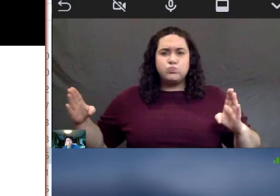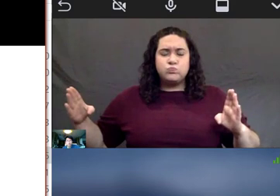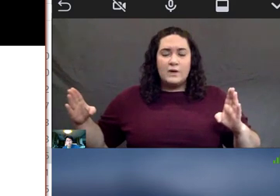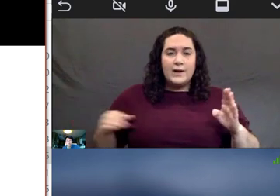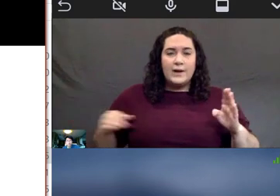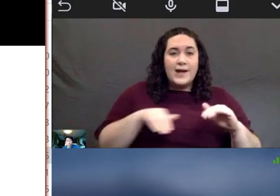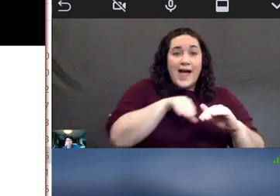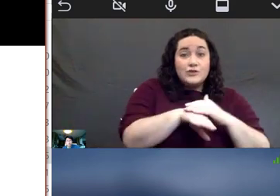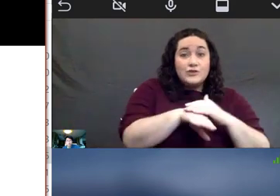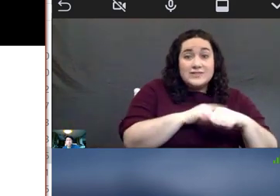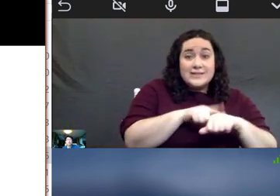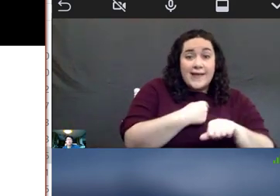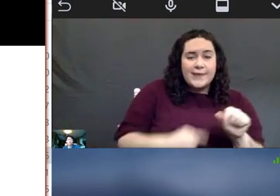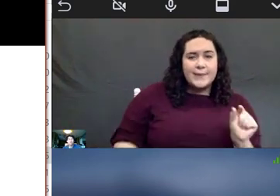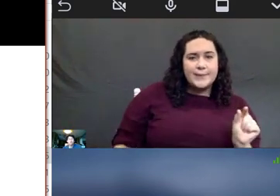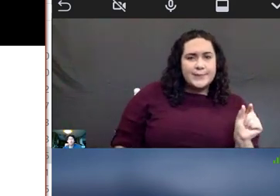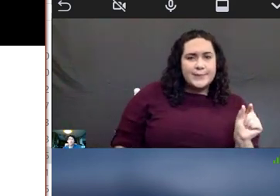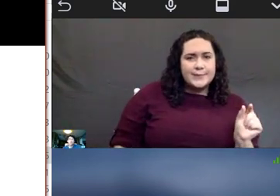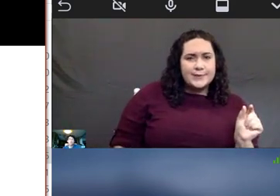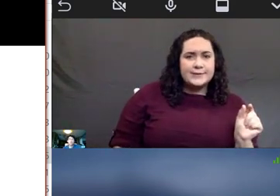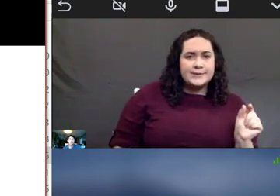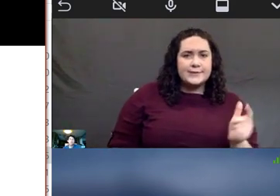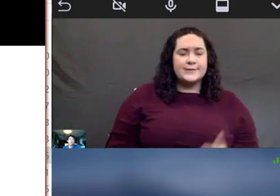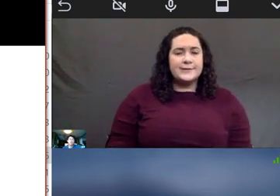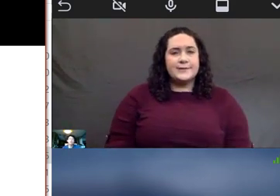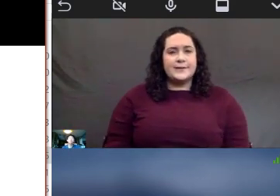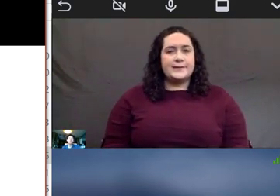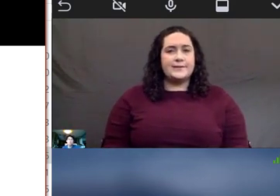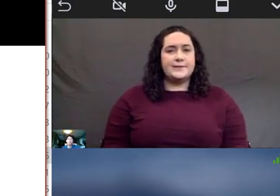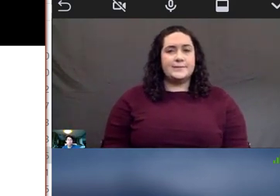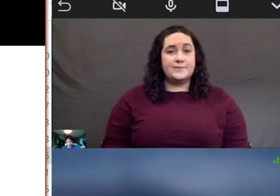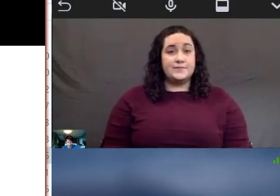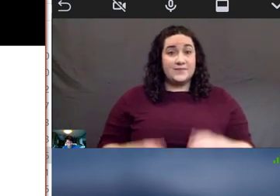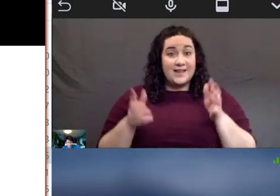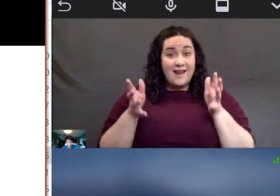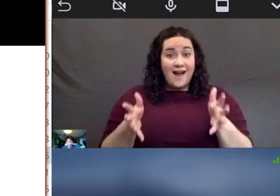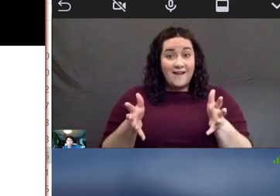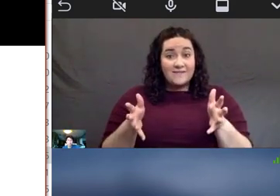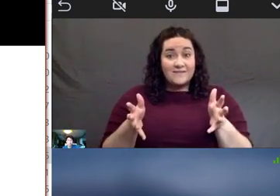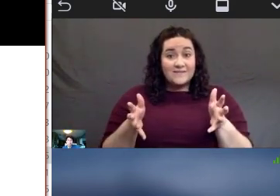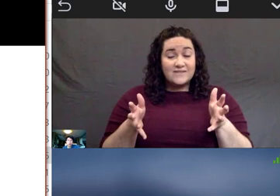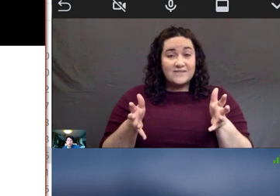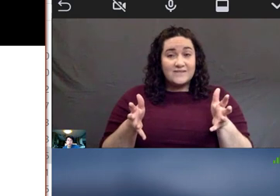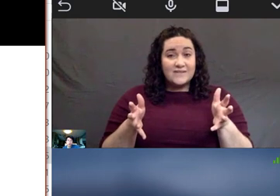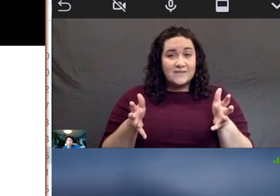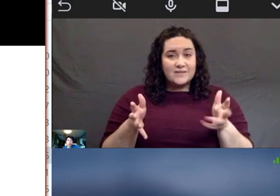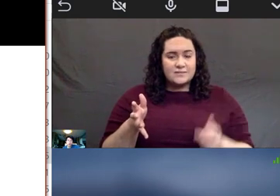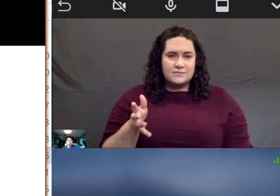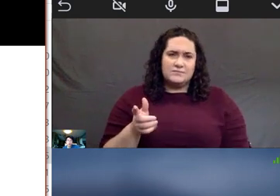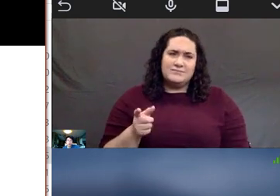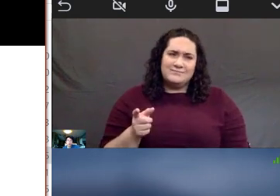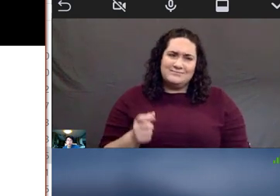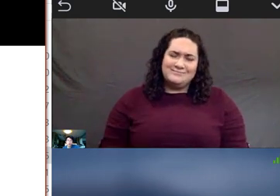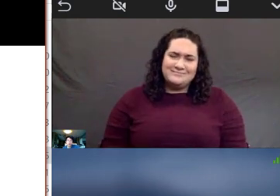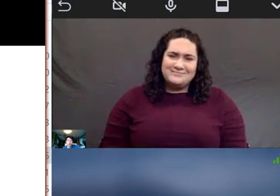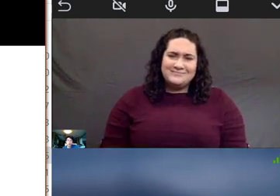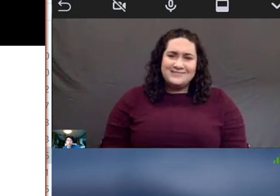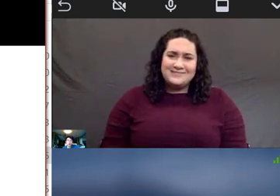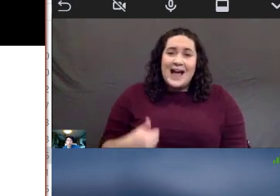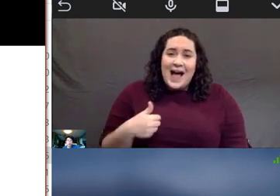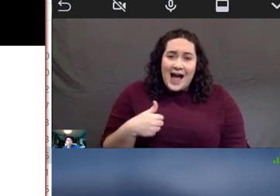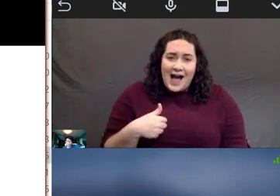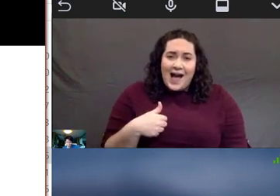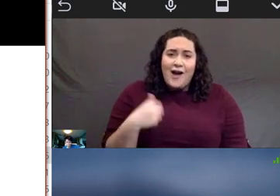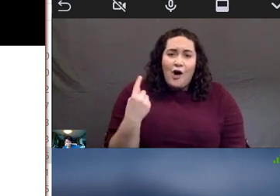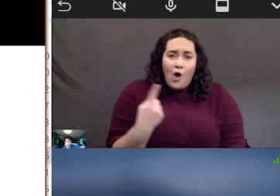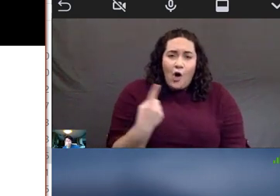equation, and now the only thing that we don't know, or we can solve this, because like I said, I'm really good at screwing up on my calculator. So I'm